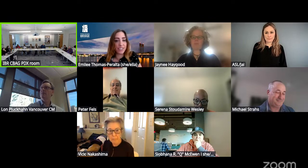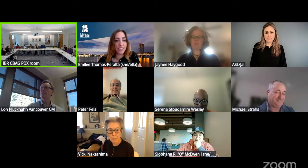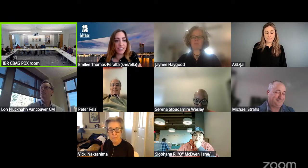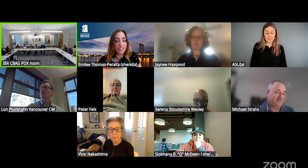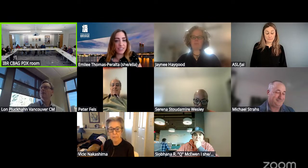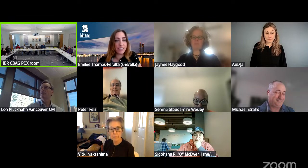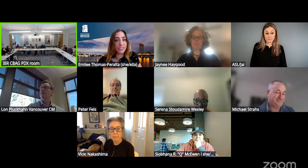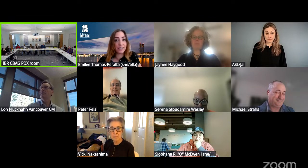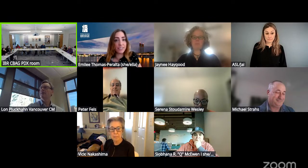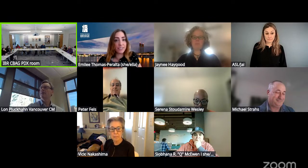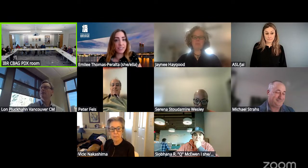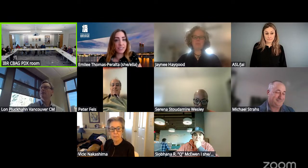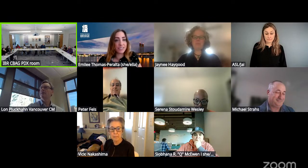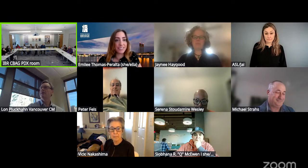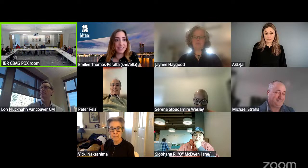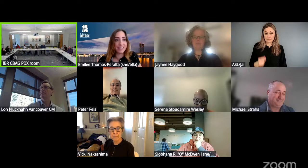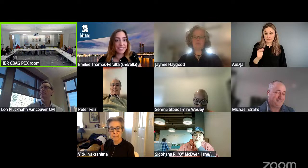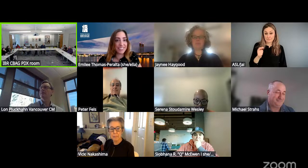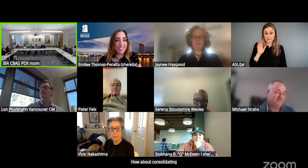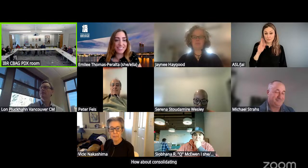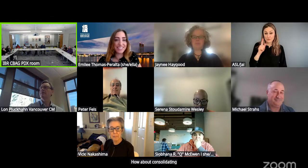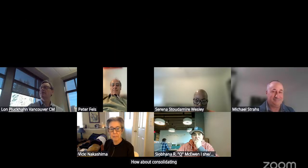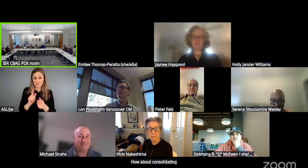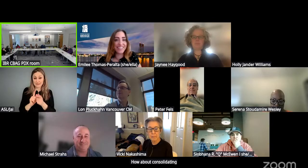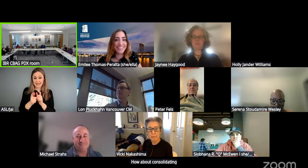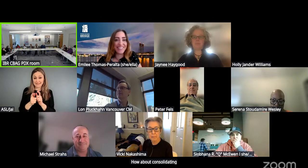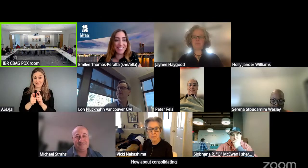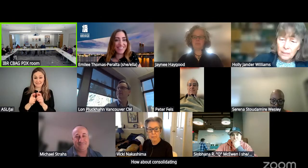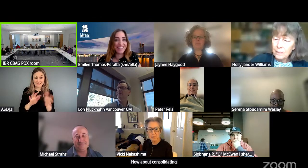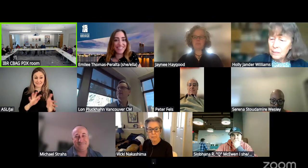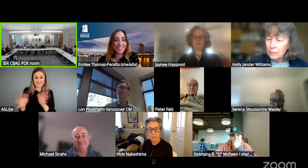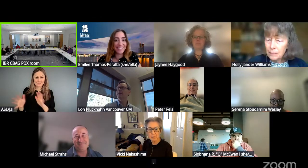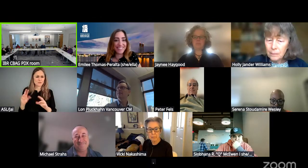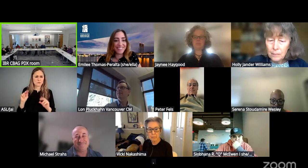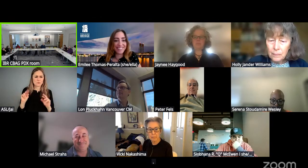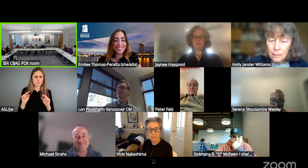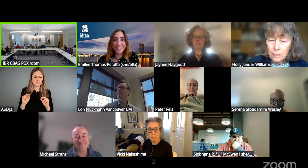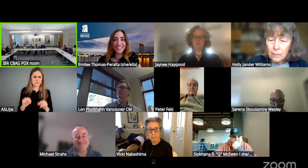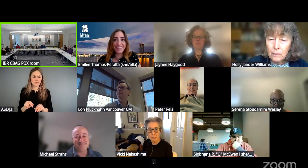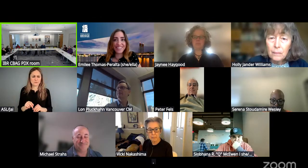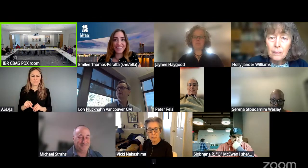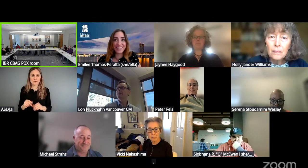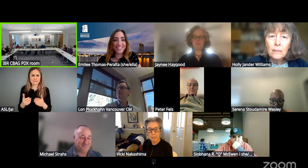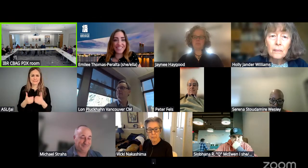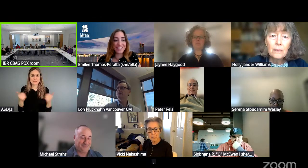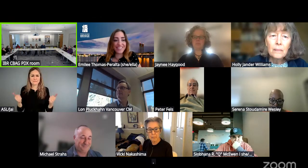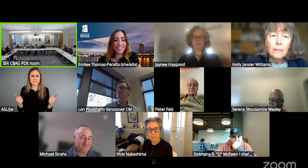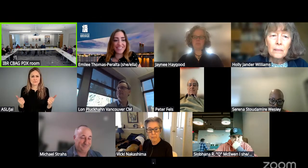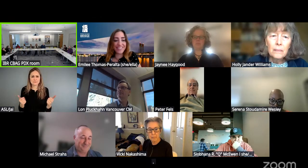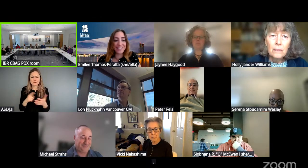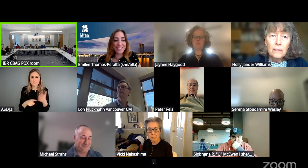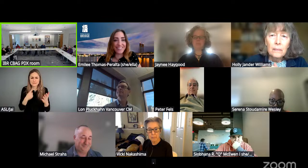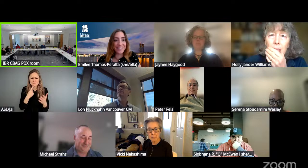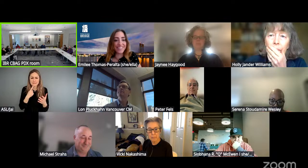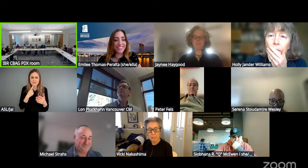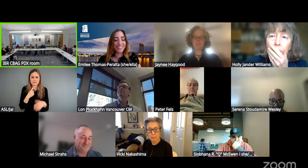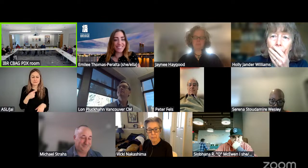Are you gonna edit your amendment? No. Separate. Go ahead. What were you gonna